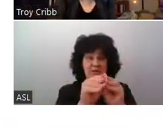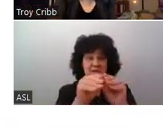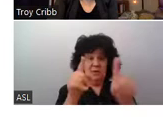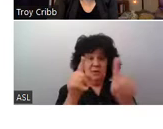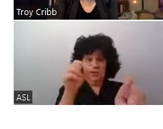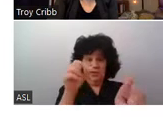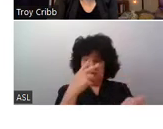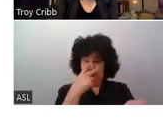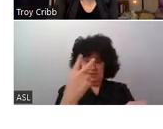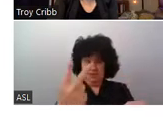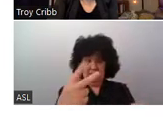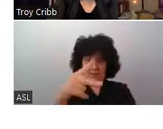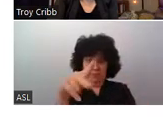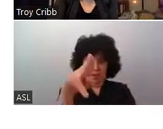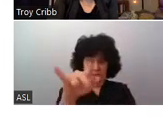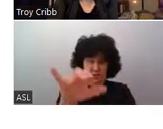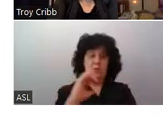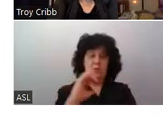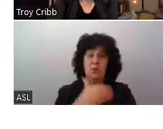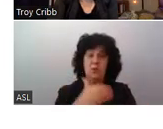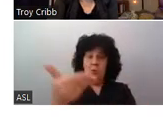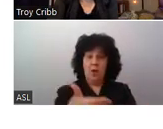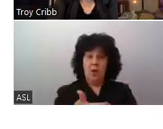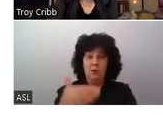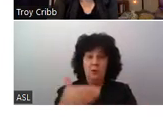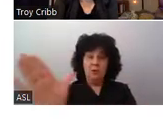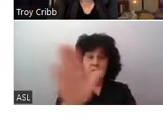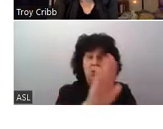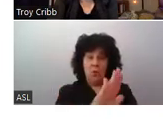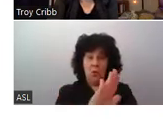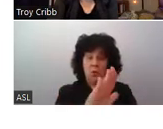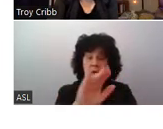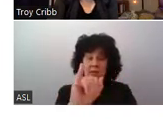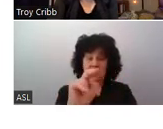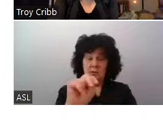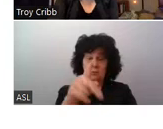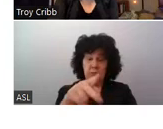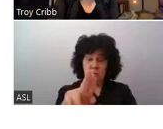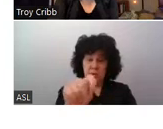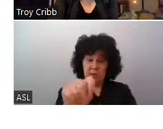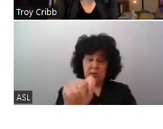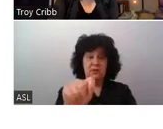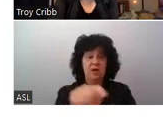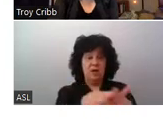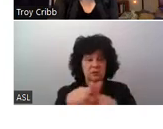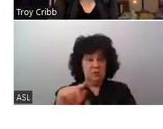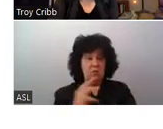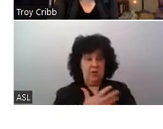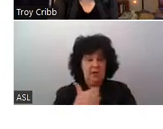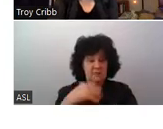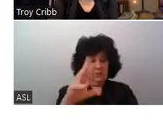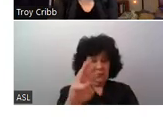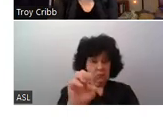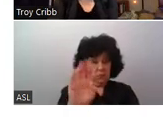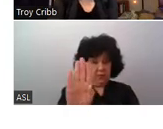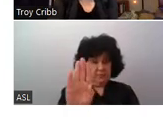public, again, we welcome your input through gapfac@gsa.gov. We also have a website that you can visit. Actually, if